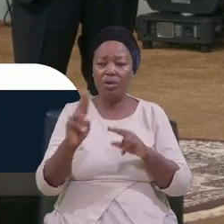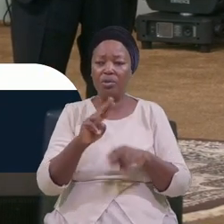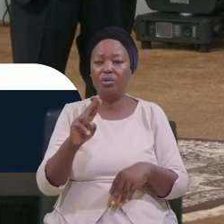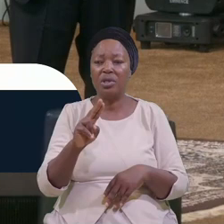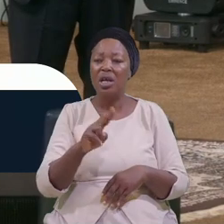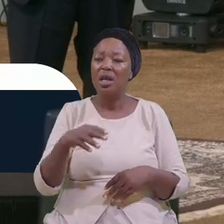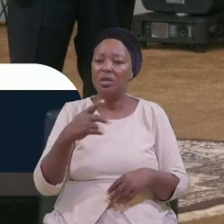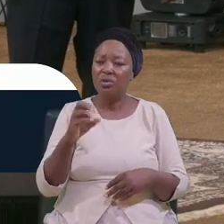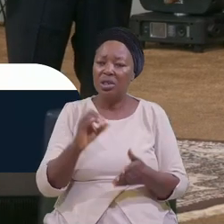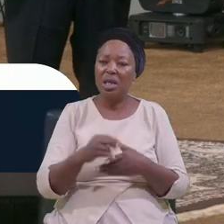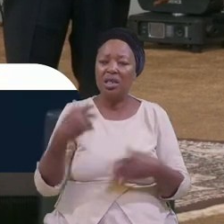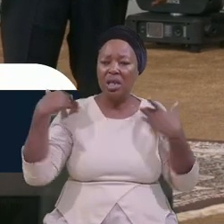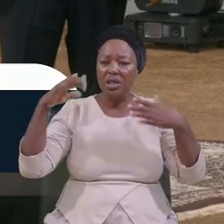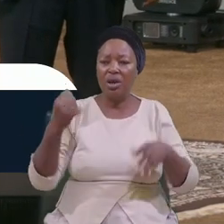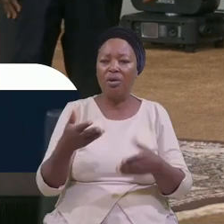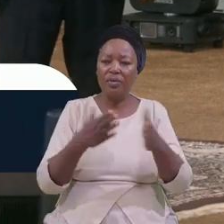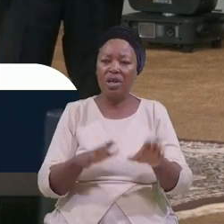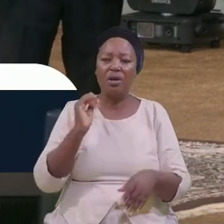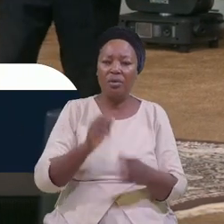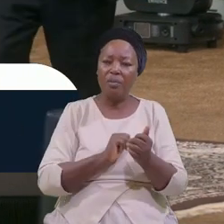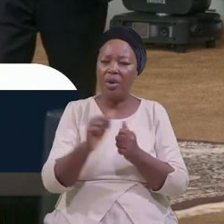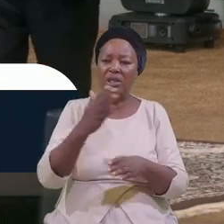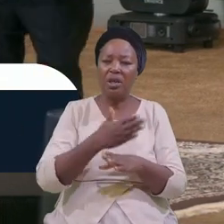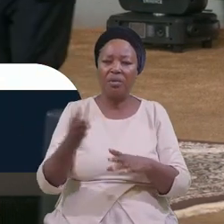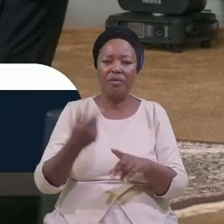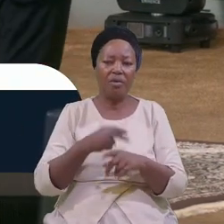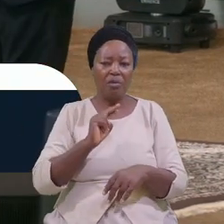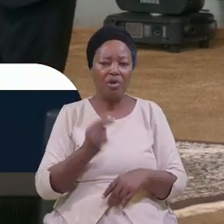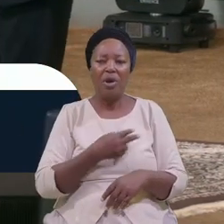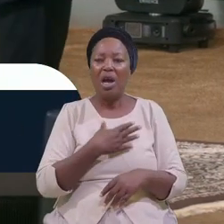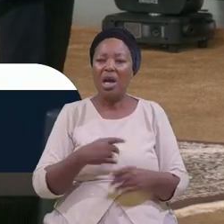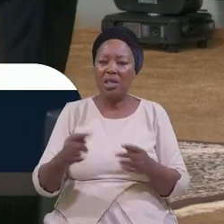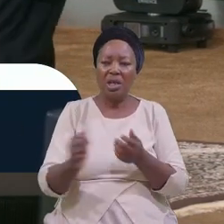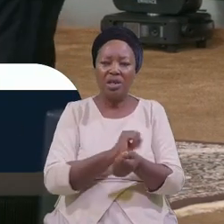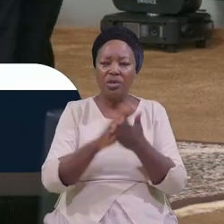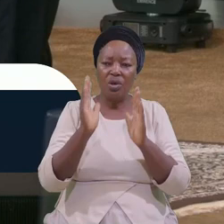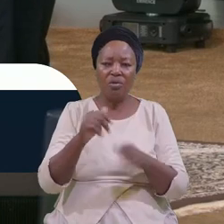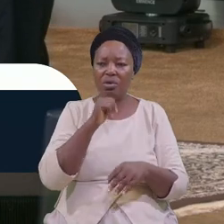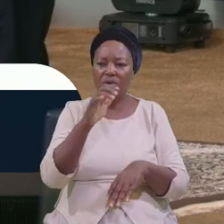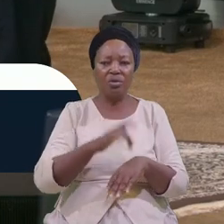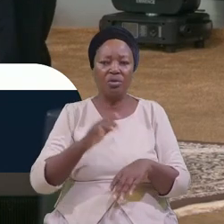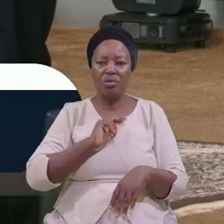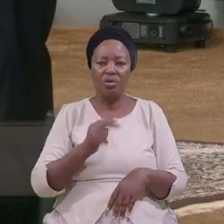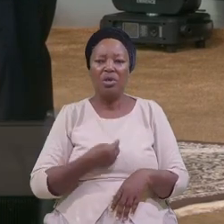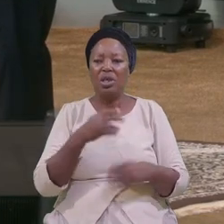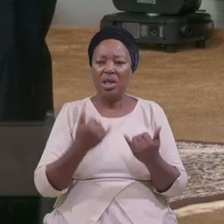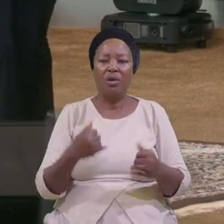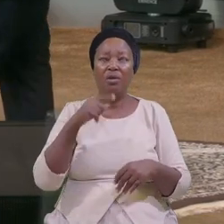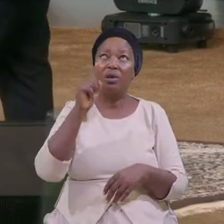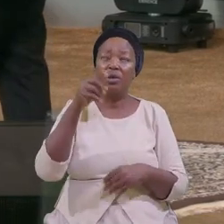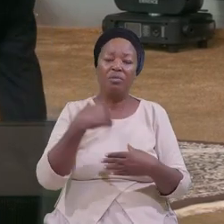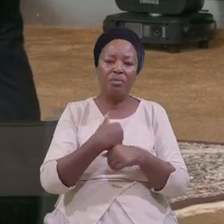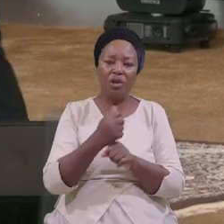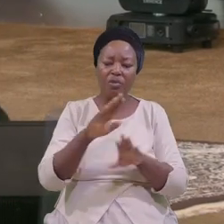away from us and the destroyer will not touch us. Now, he makes provision for our